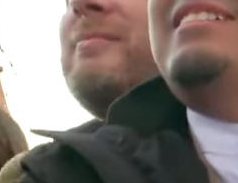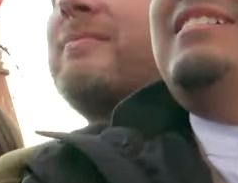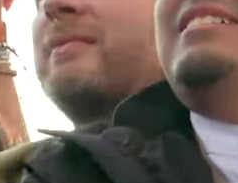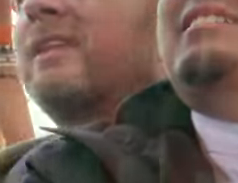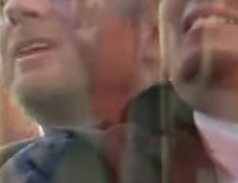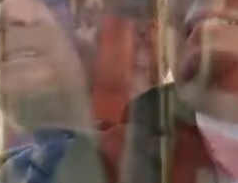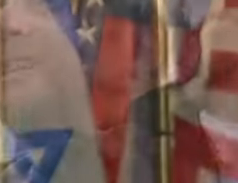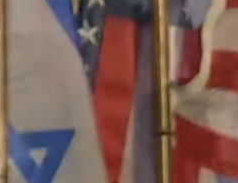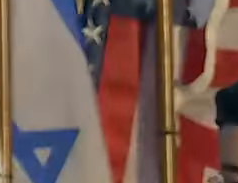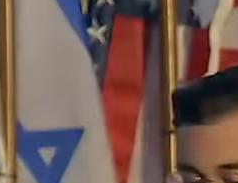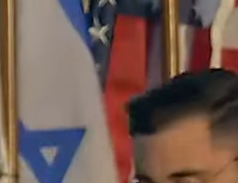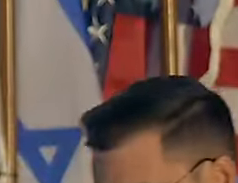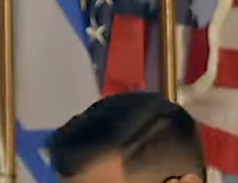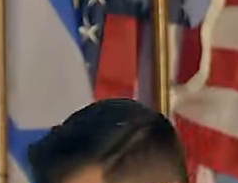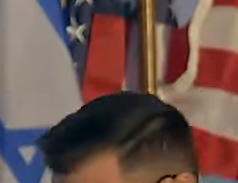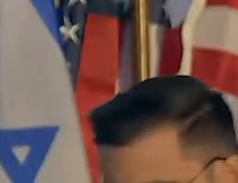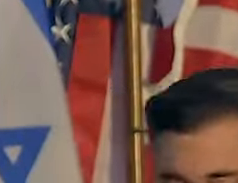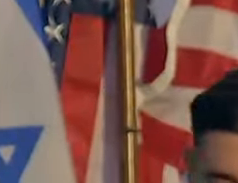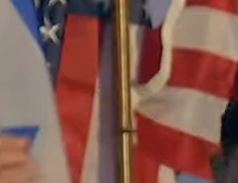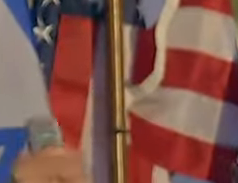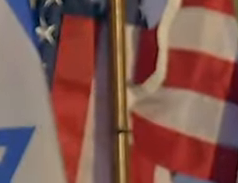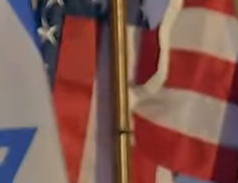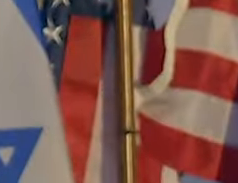Chai. Am